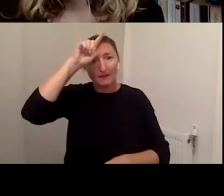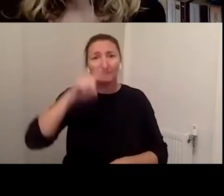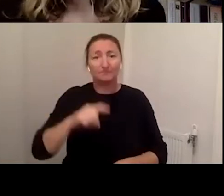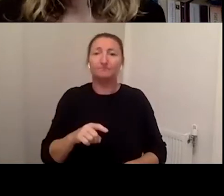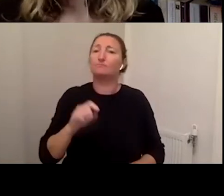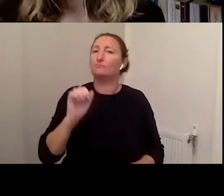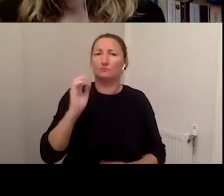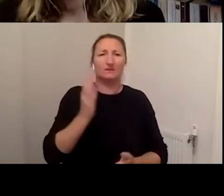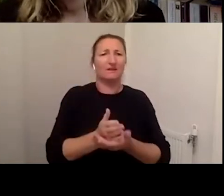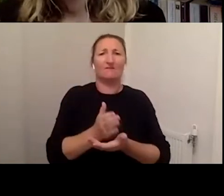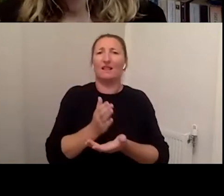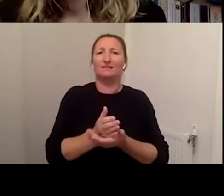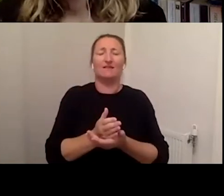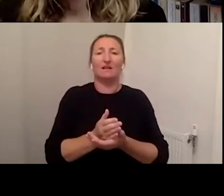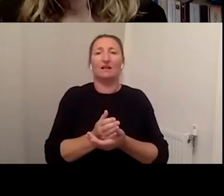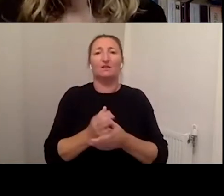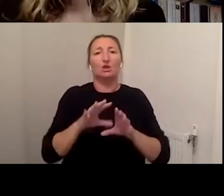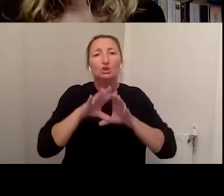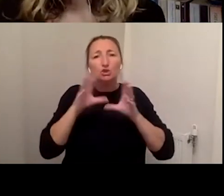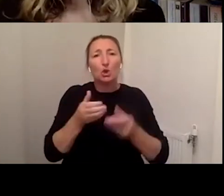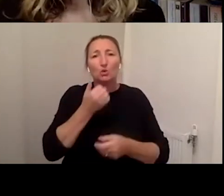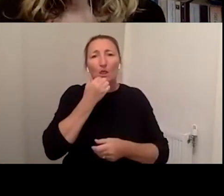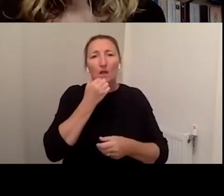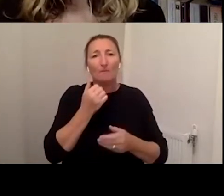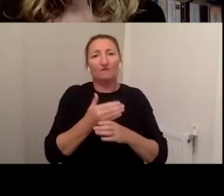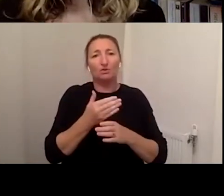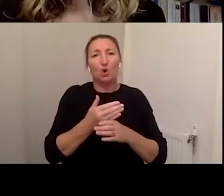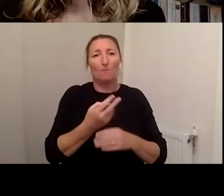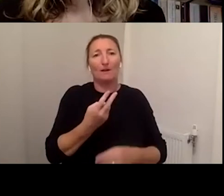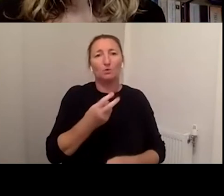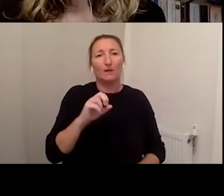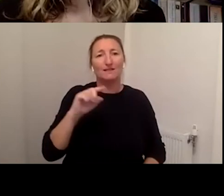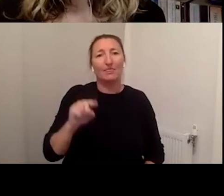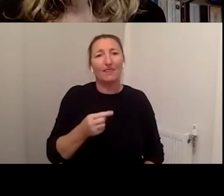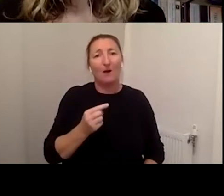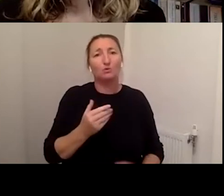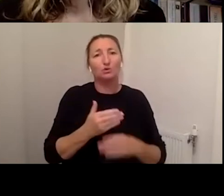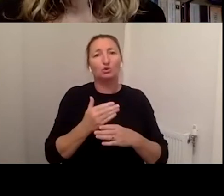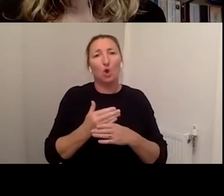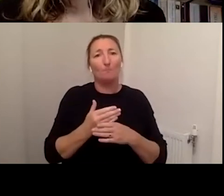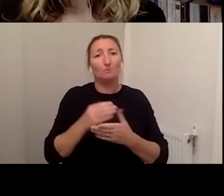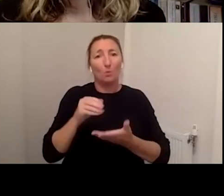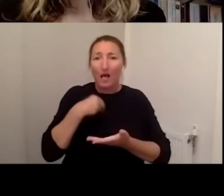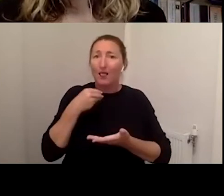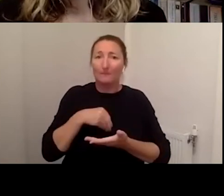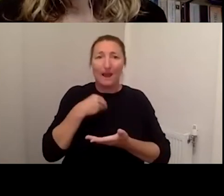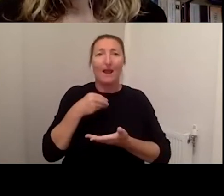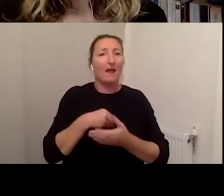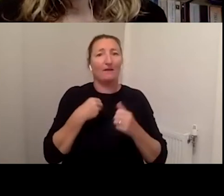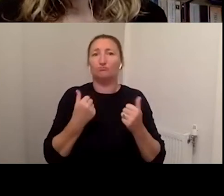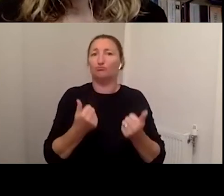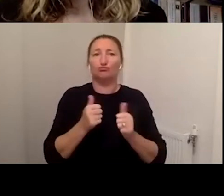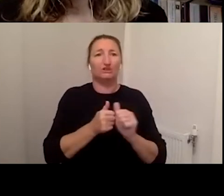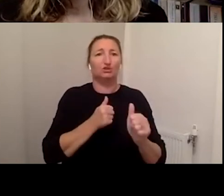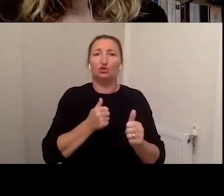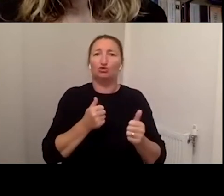look at the total number of jobs, 20,000 jobs, of course, that's not nothing. It's well-paid industry jobs, but it is not that